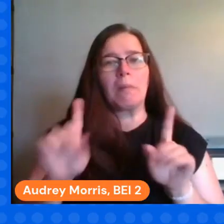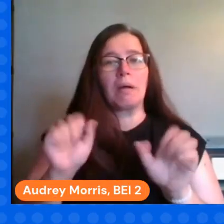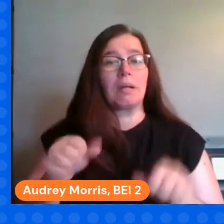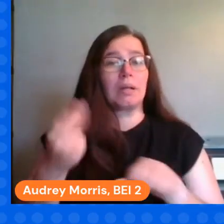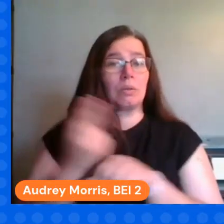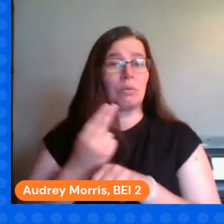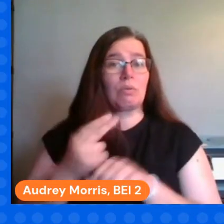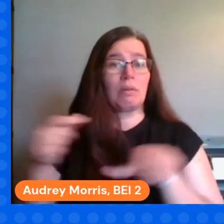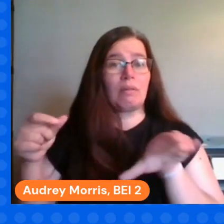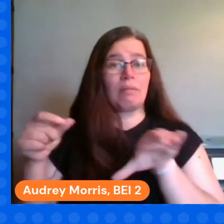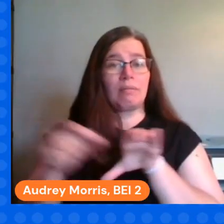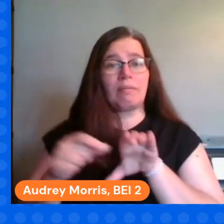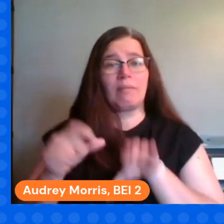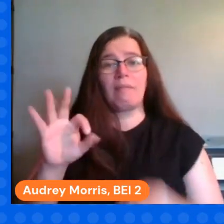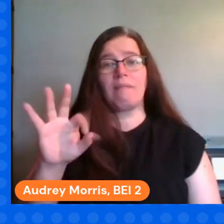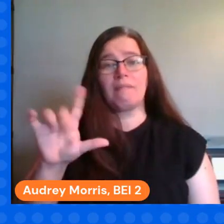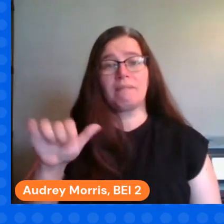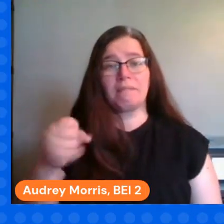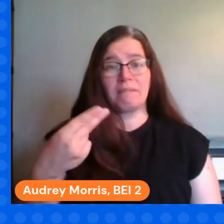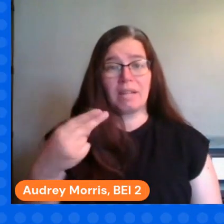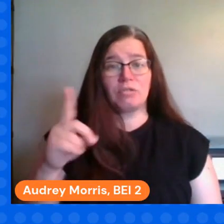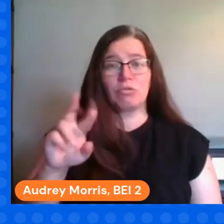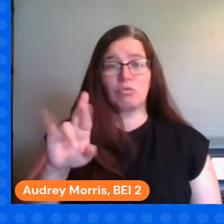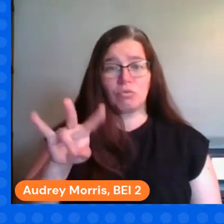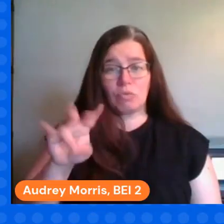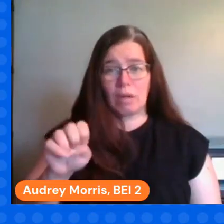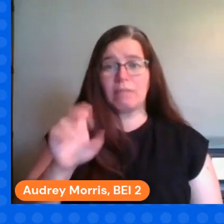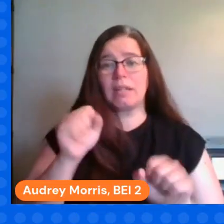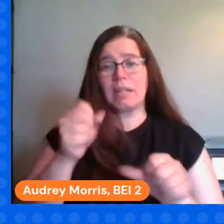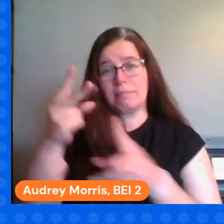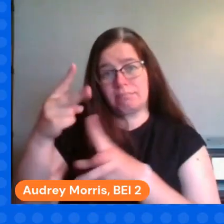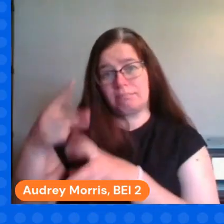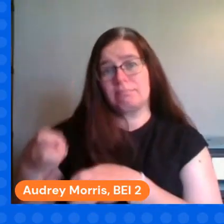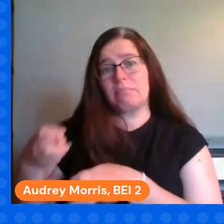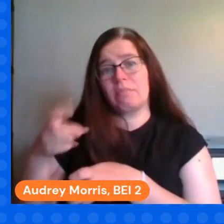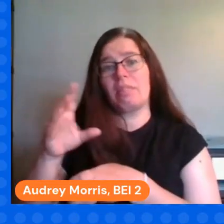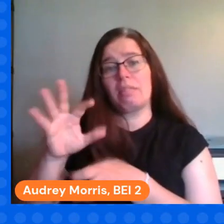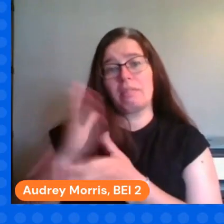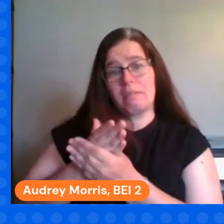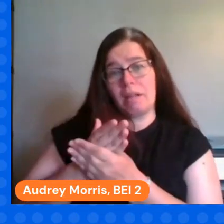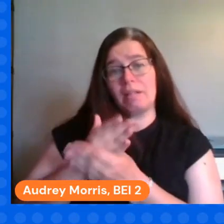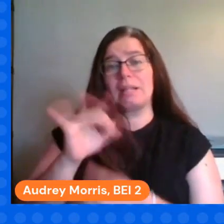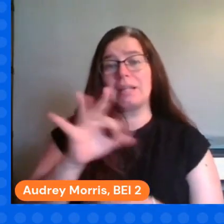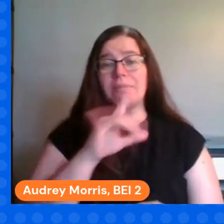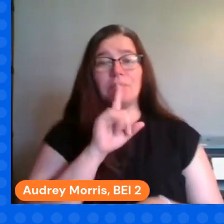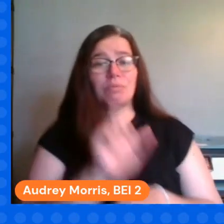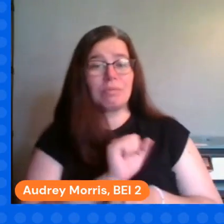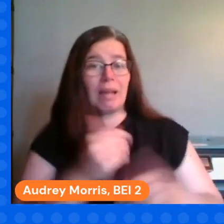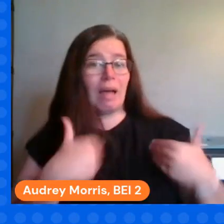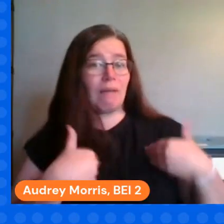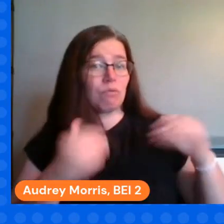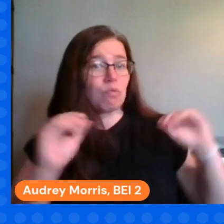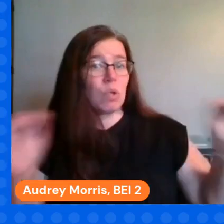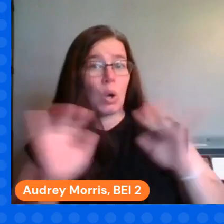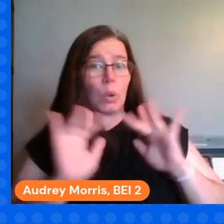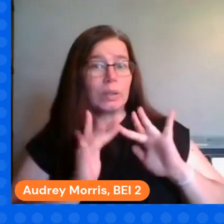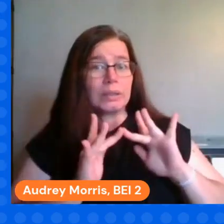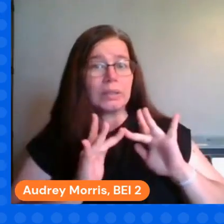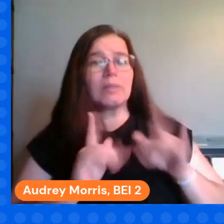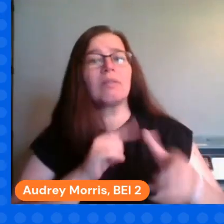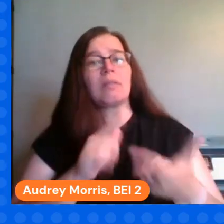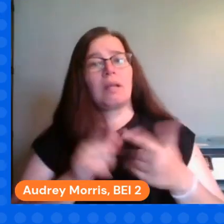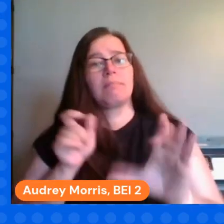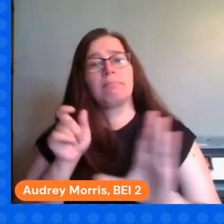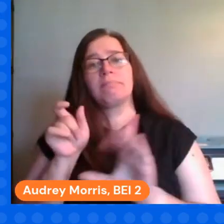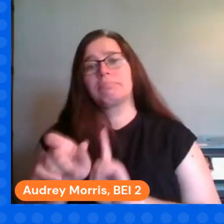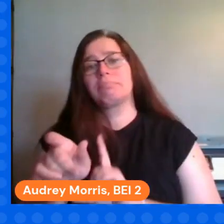to save the project to your files. And if you truly were on a device that had no connectivity, you could try to plug a flash drive into it, save the project to